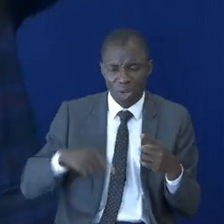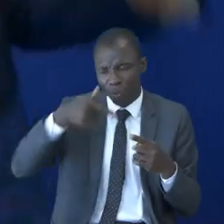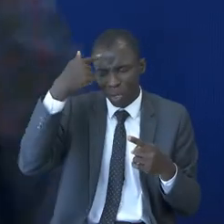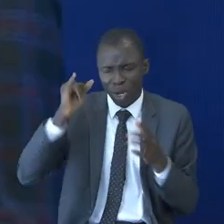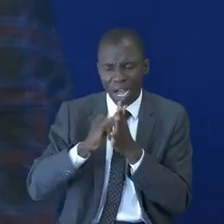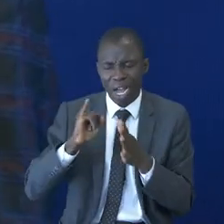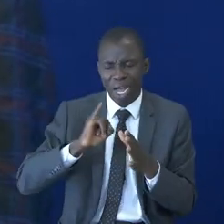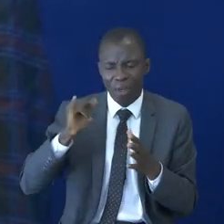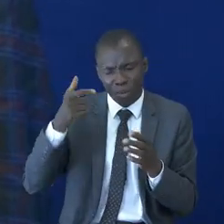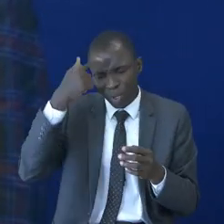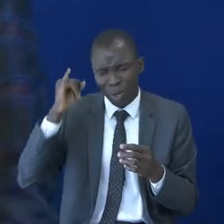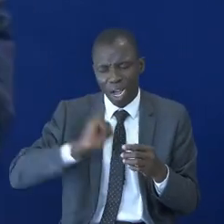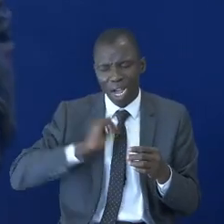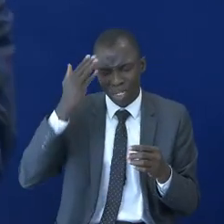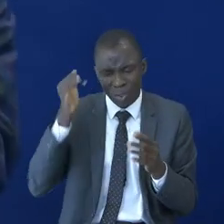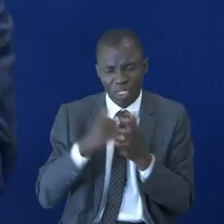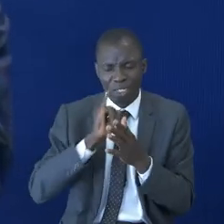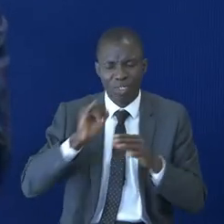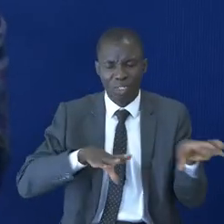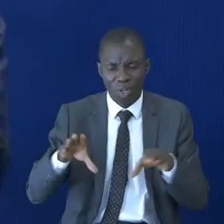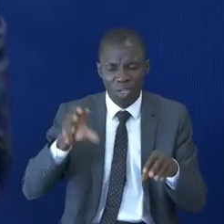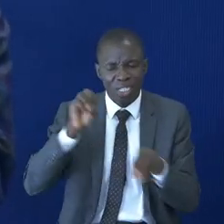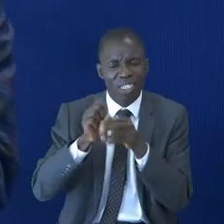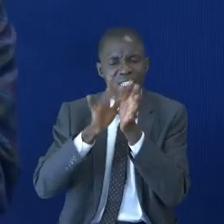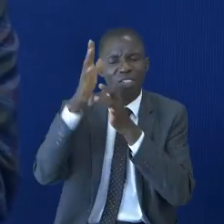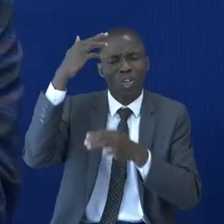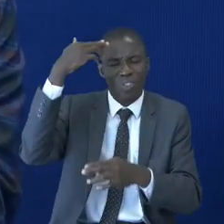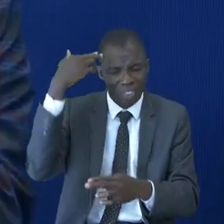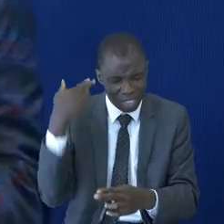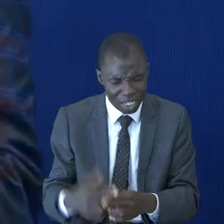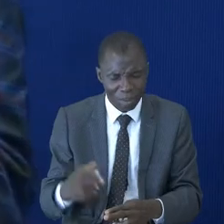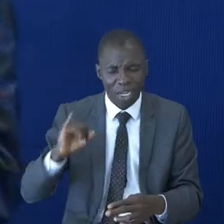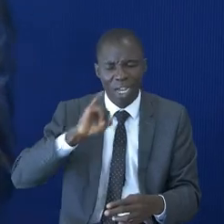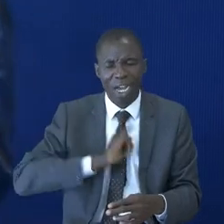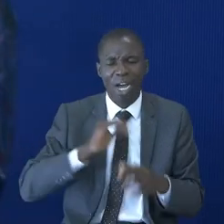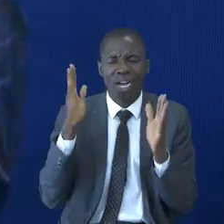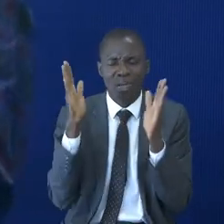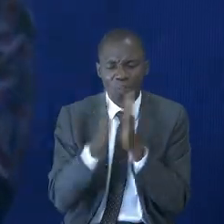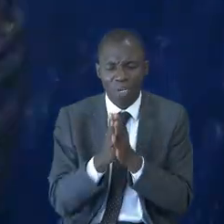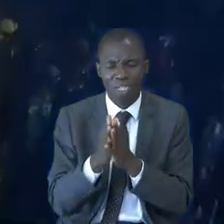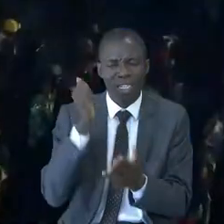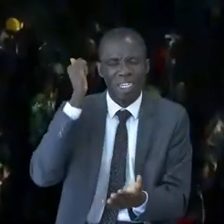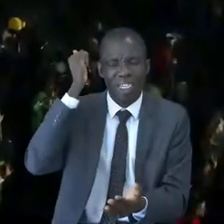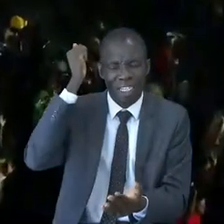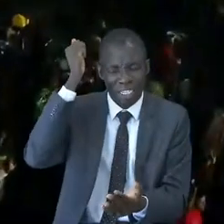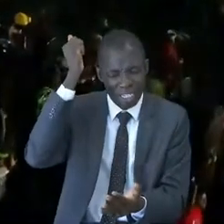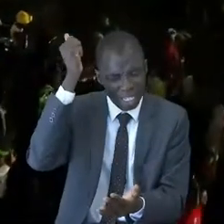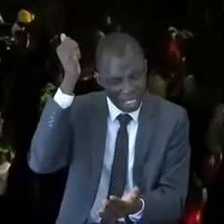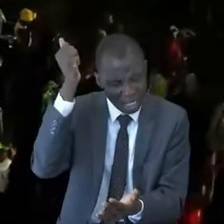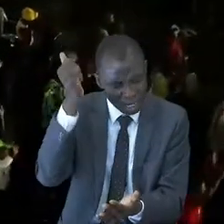is done. In Jesus' name I pray.